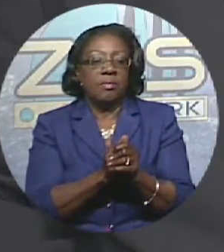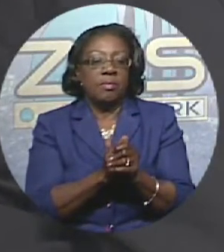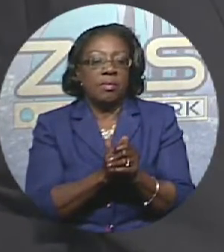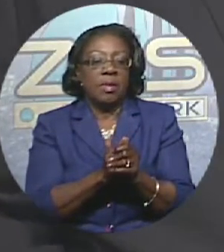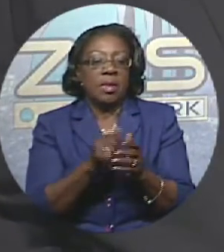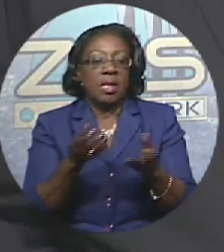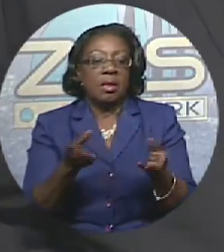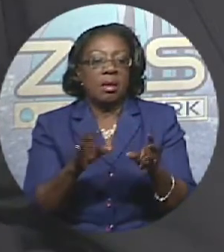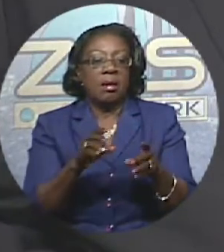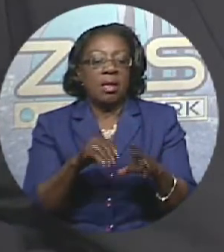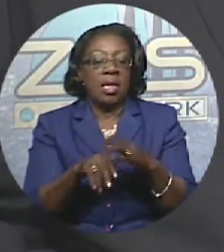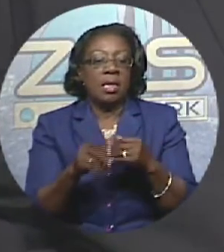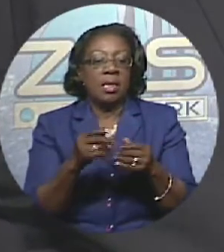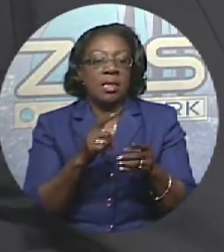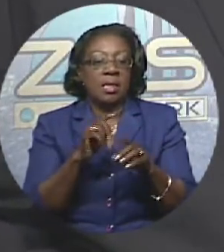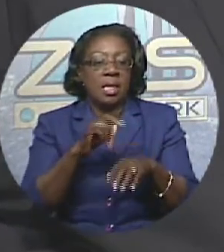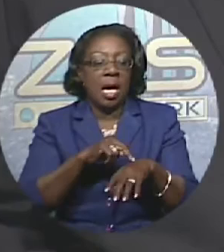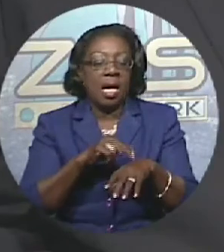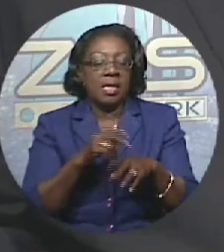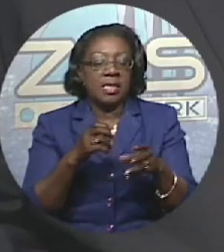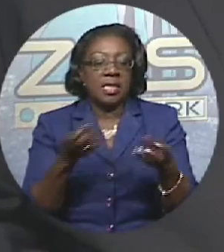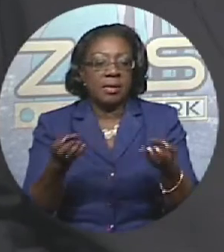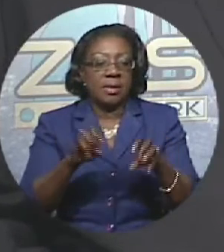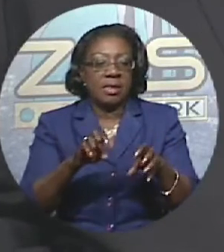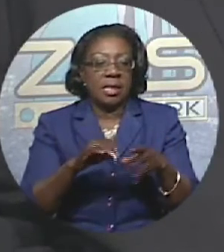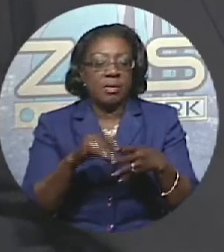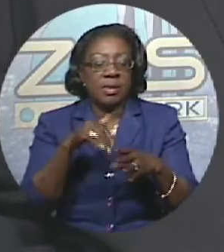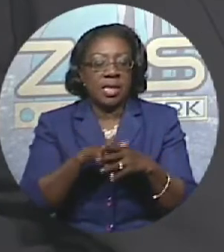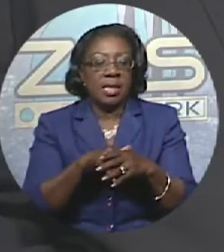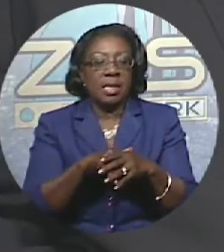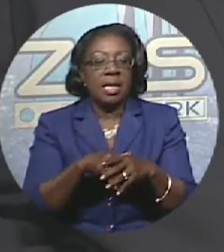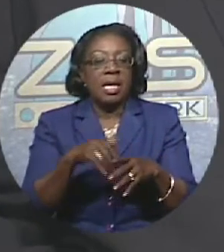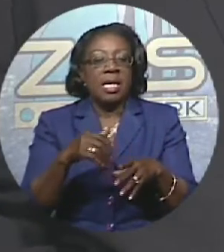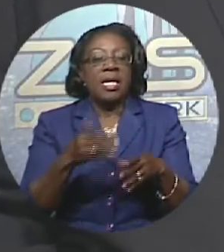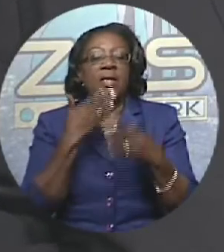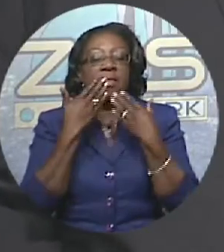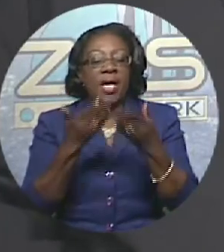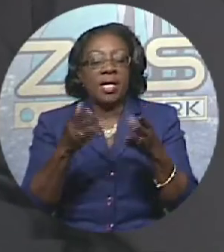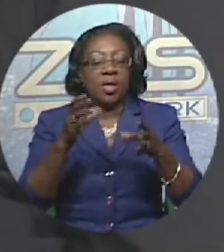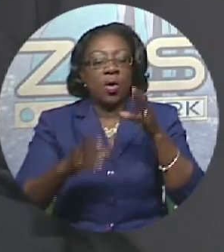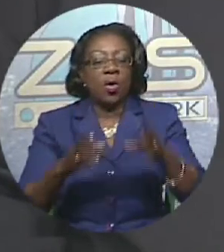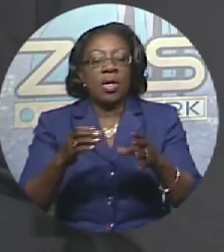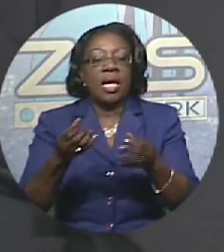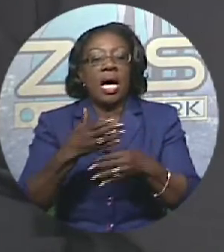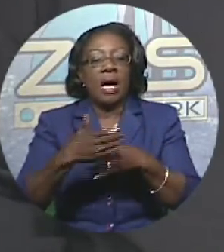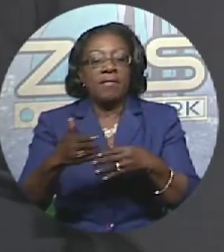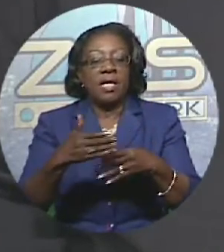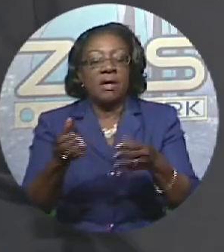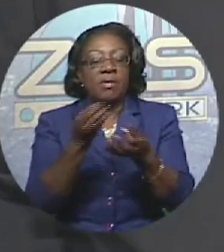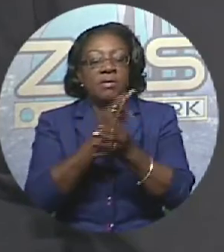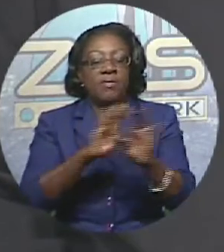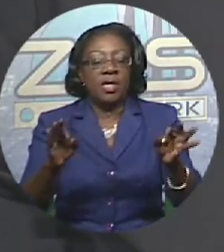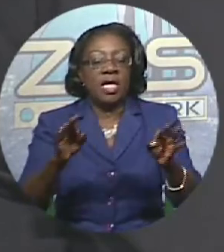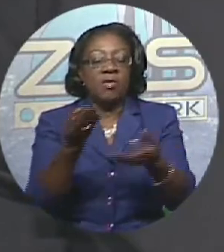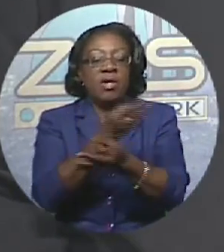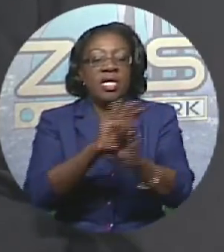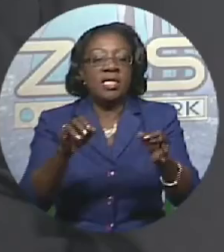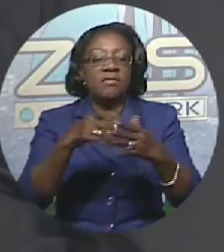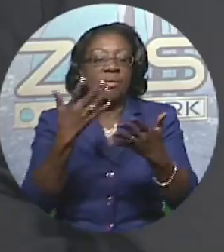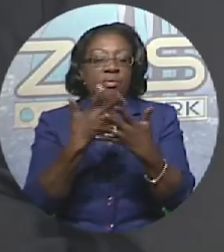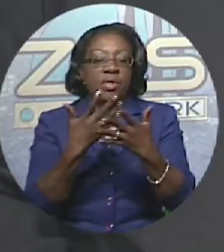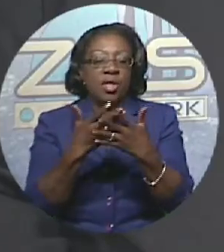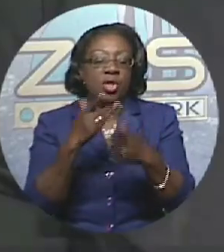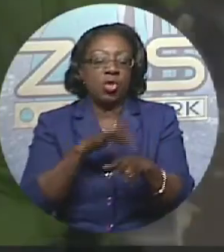that occurred in the difficult circumstances that he was in. August thanked the court after being acquitted. He is expected to be released from prison